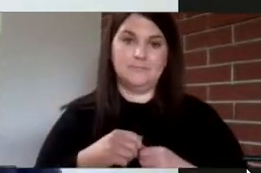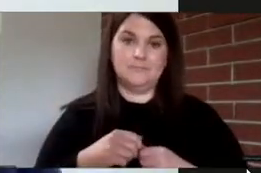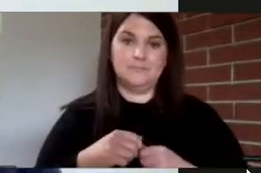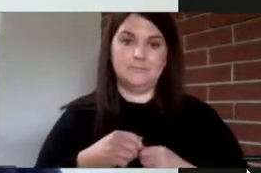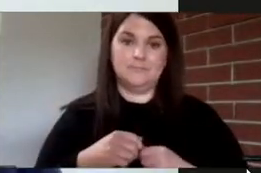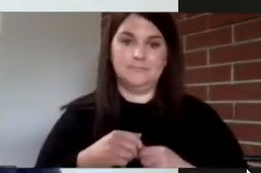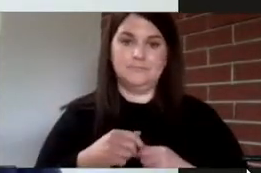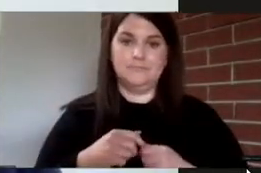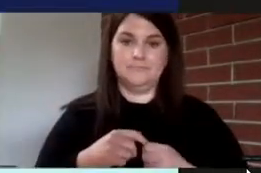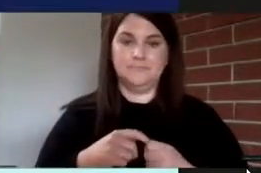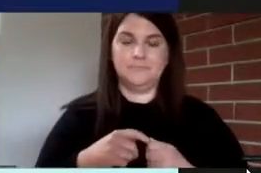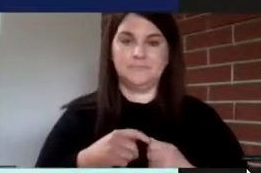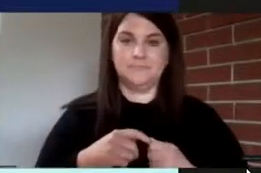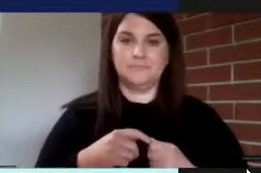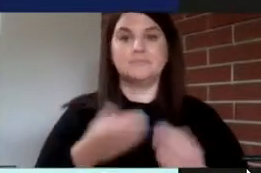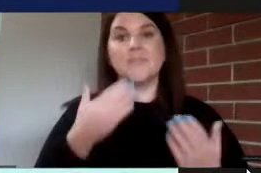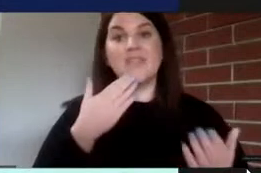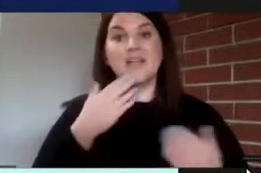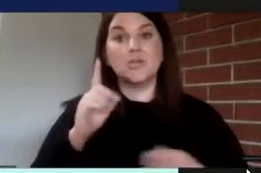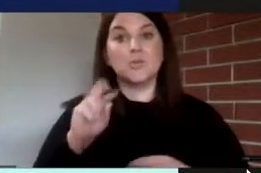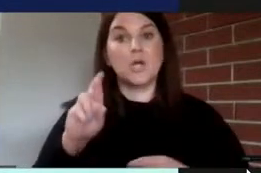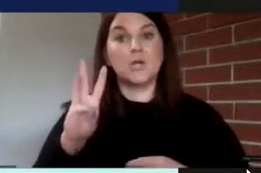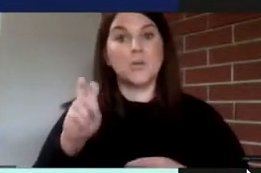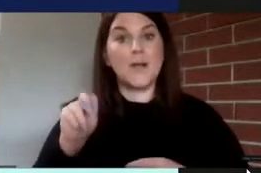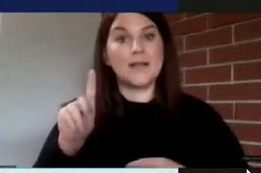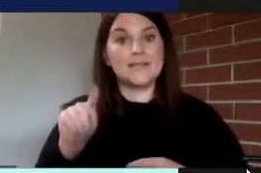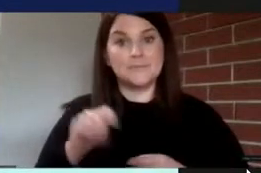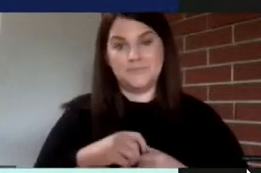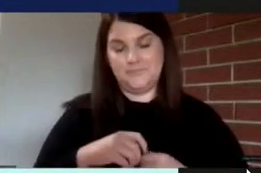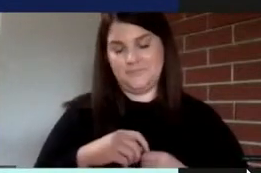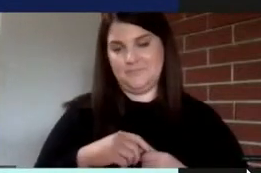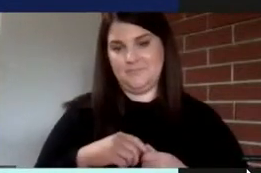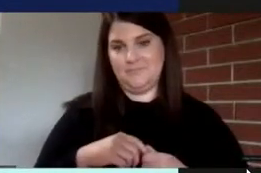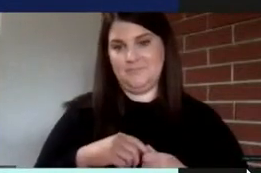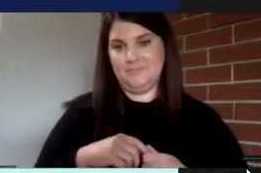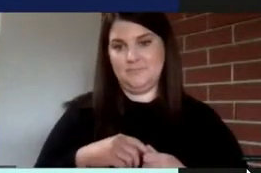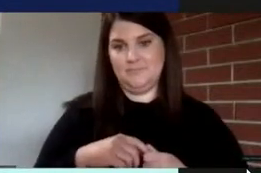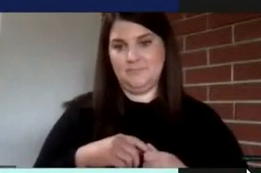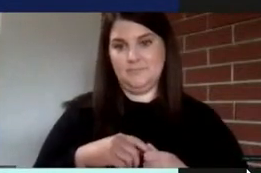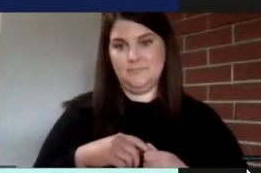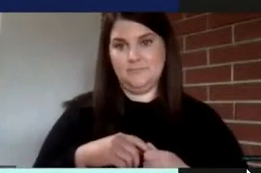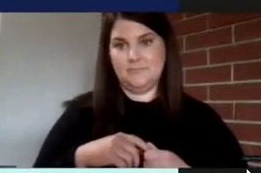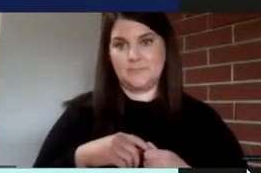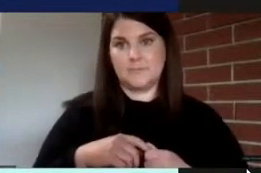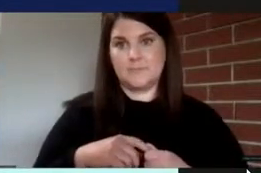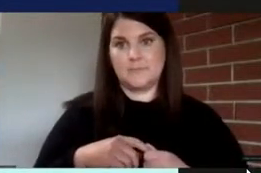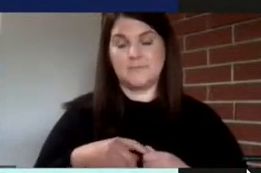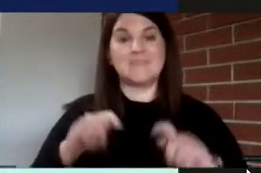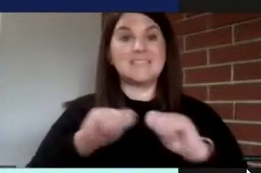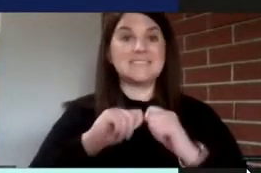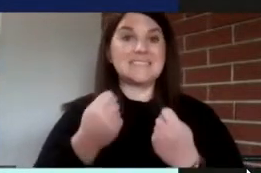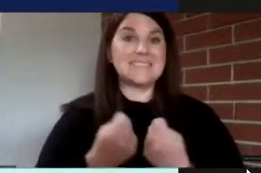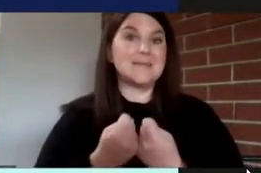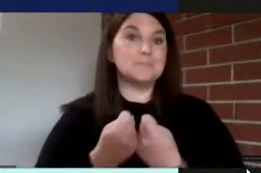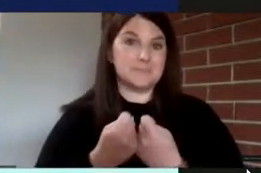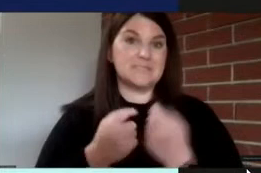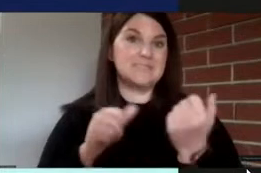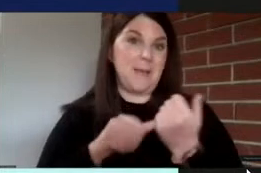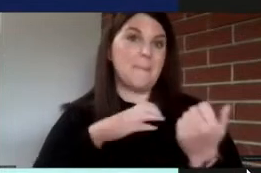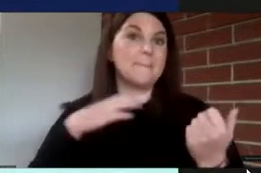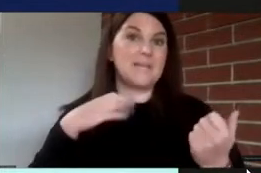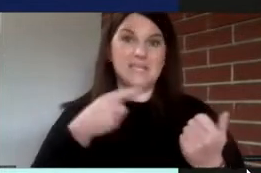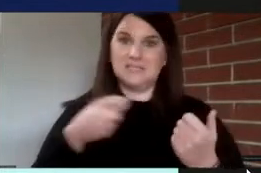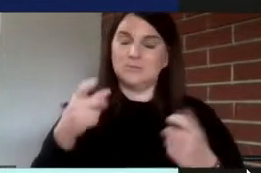Chair. Thank you, Dr. Wendt. All right, so the teams have all been so hard at work, and at this point